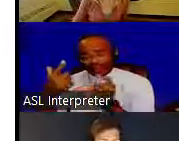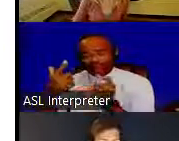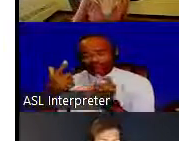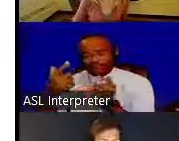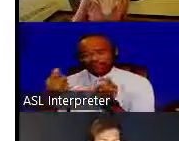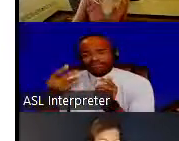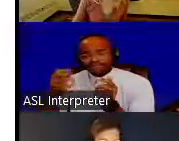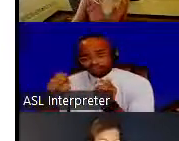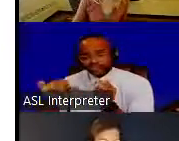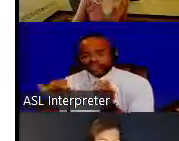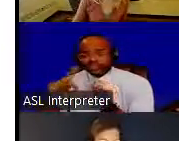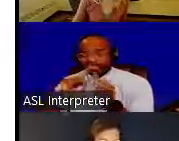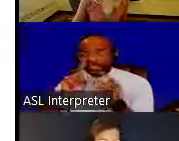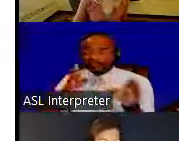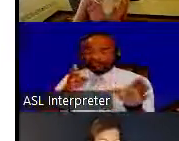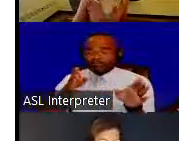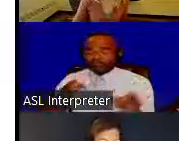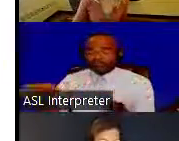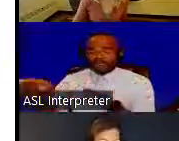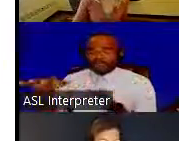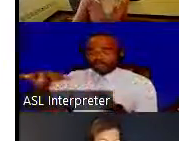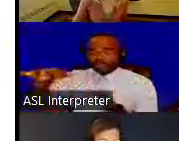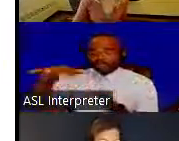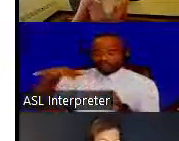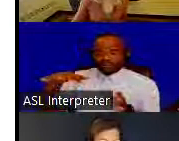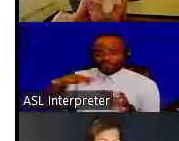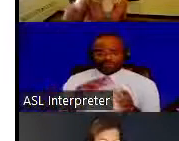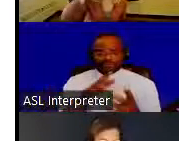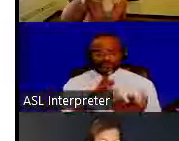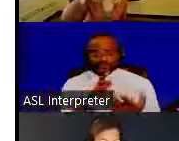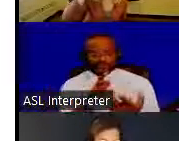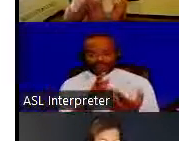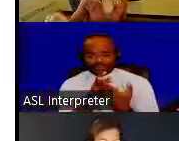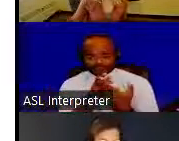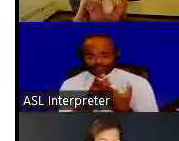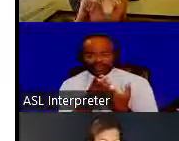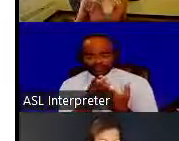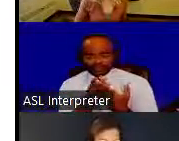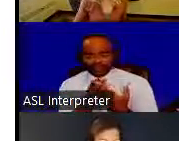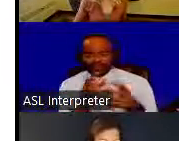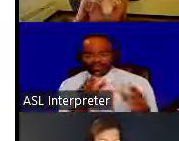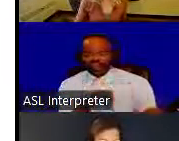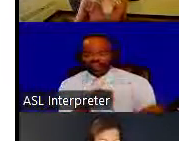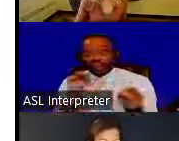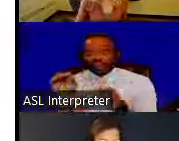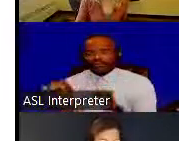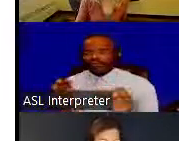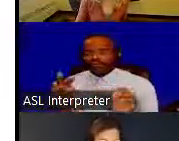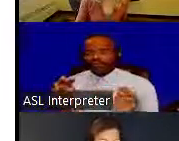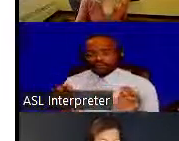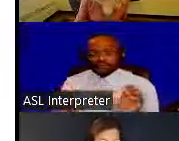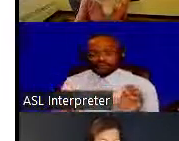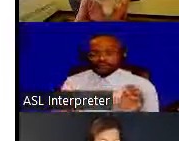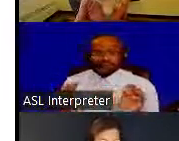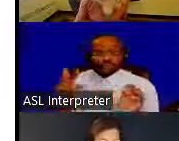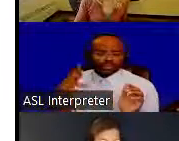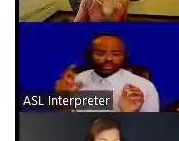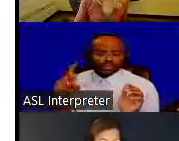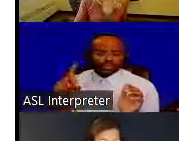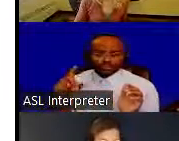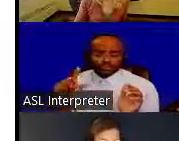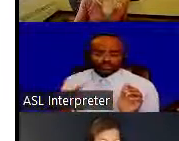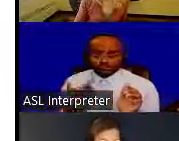preparing habitat to facilitate the movement of wildlife species. And so you'll see some of that